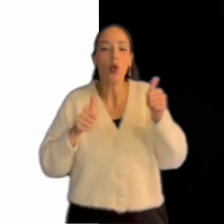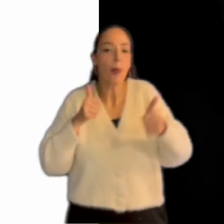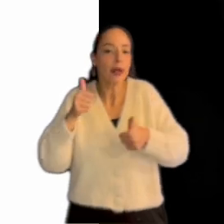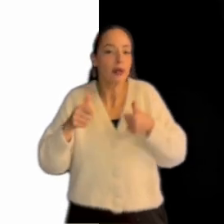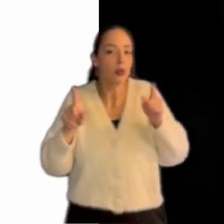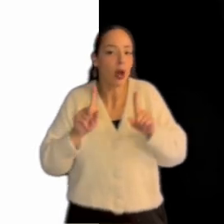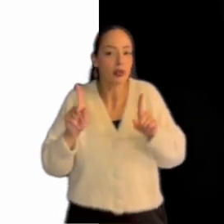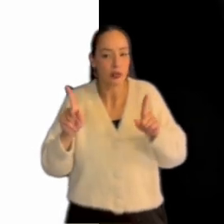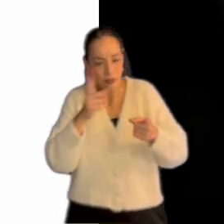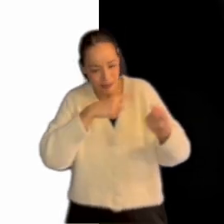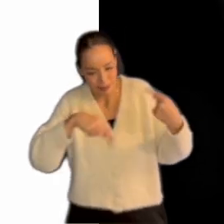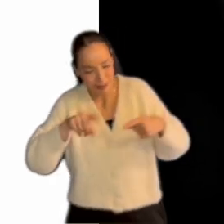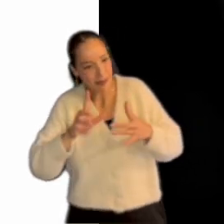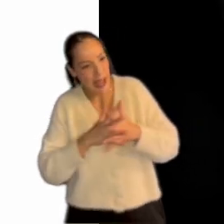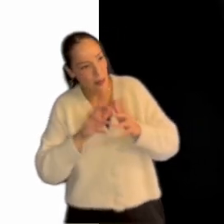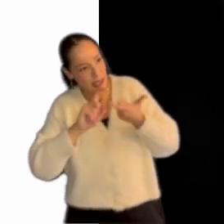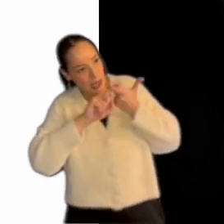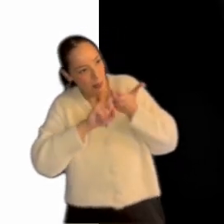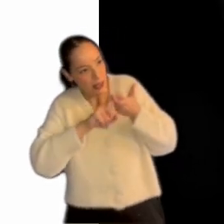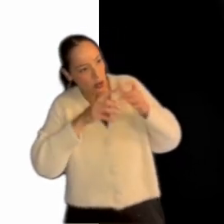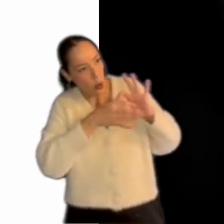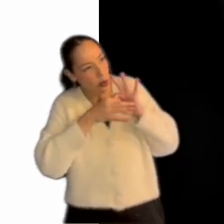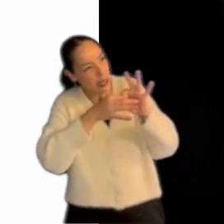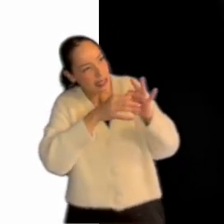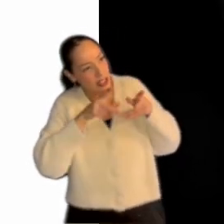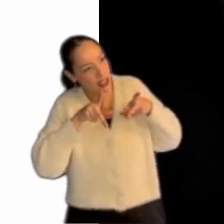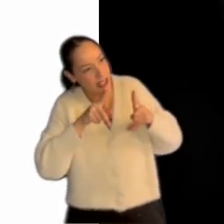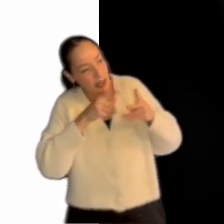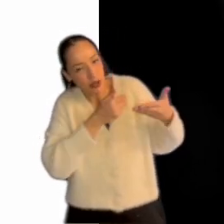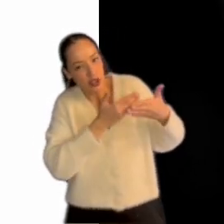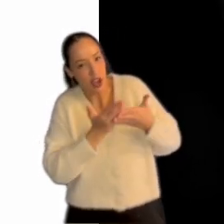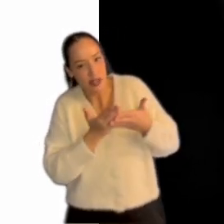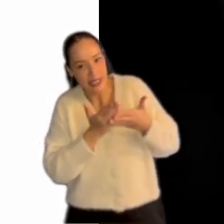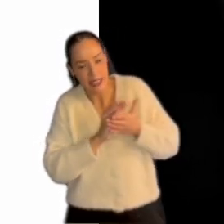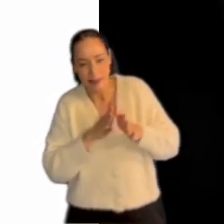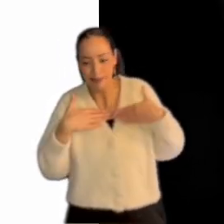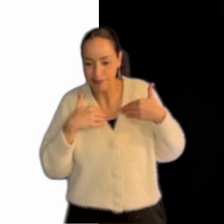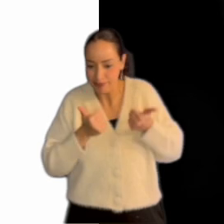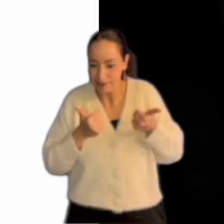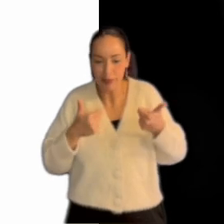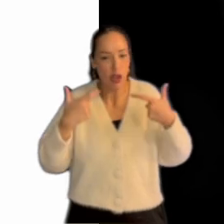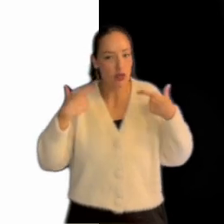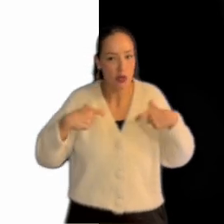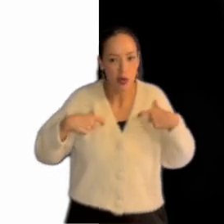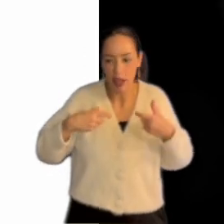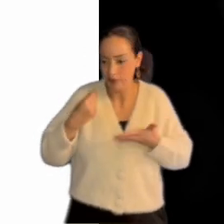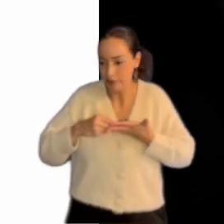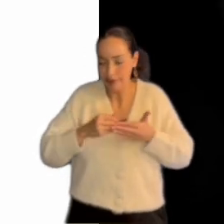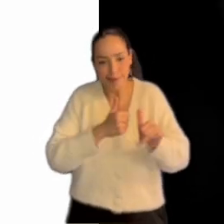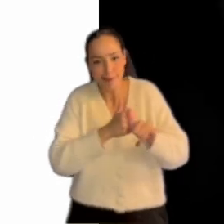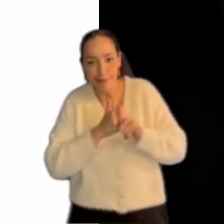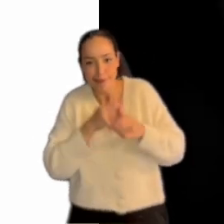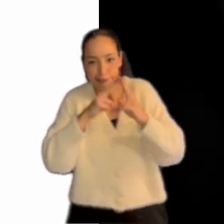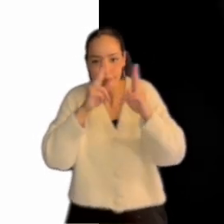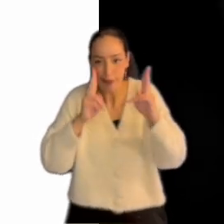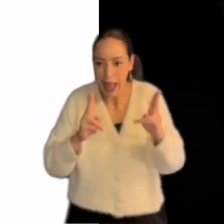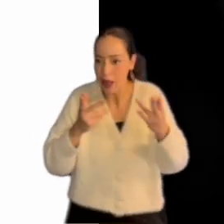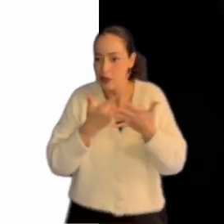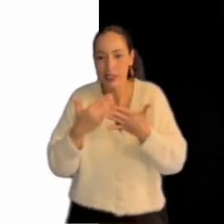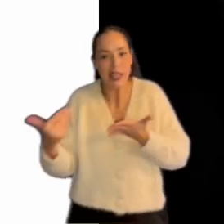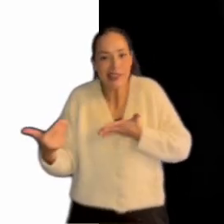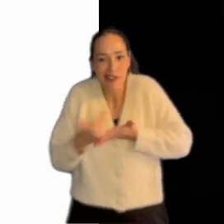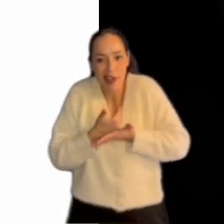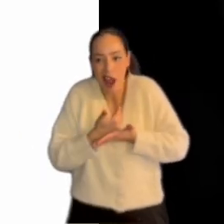on organisations, systems and services. For health and social care, financial support, housing, asylum,